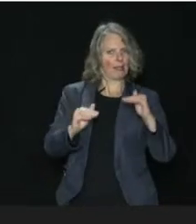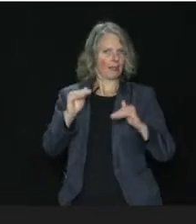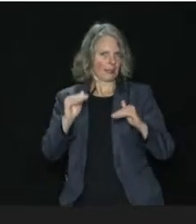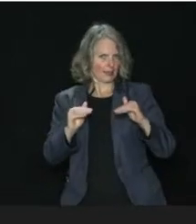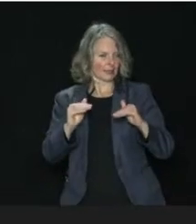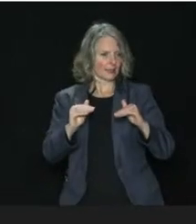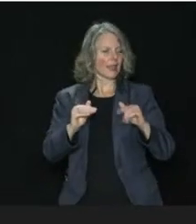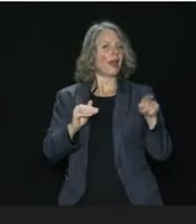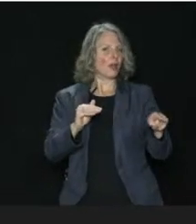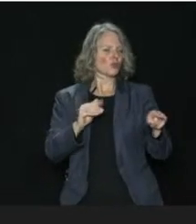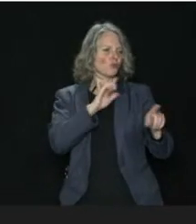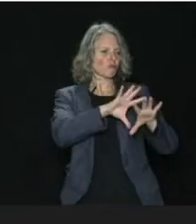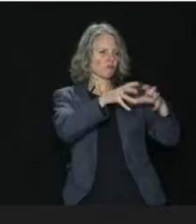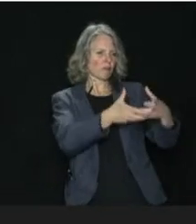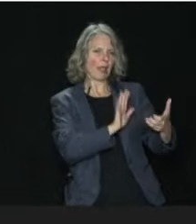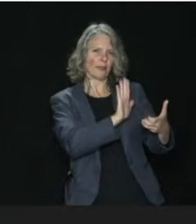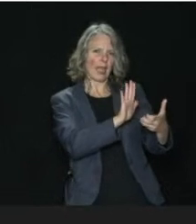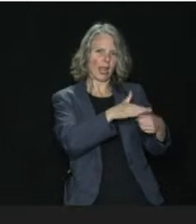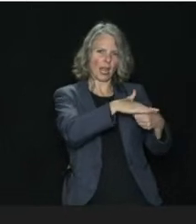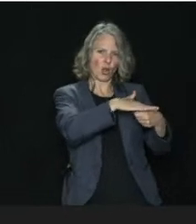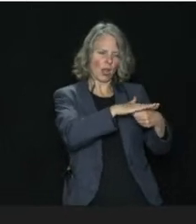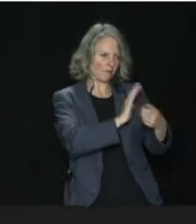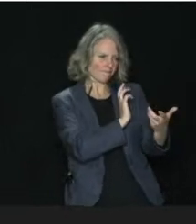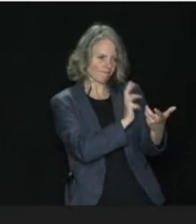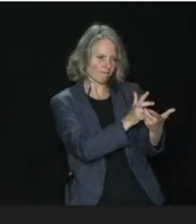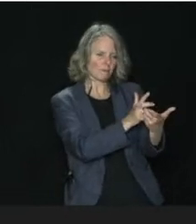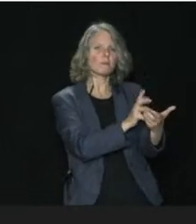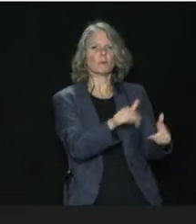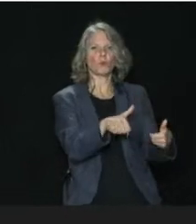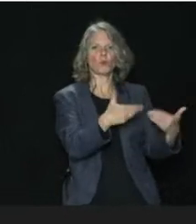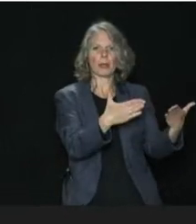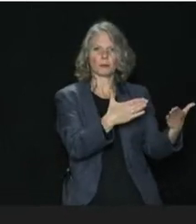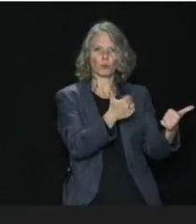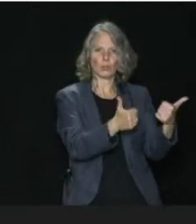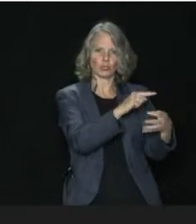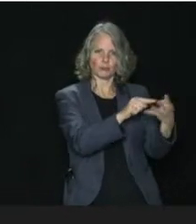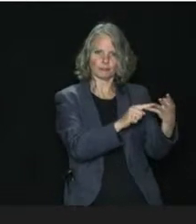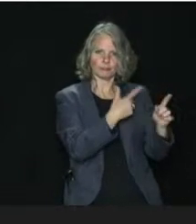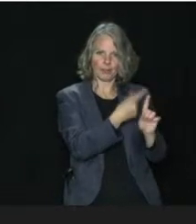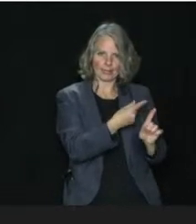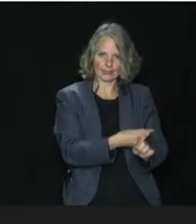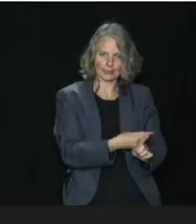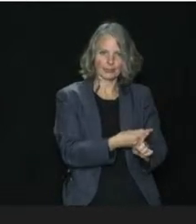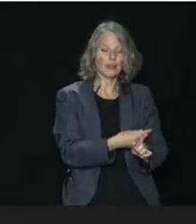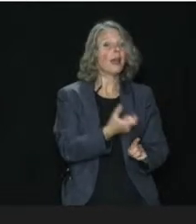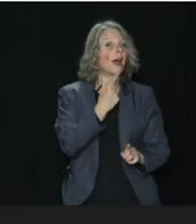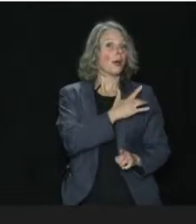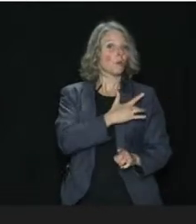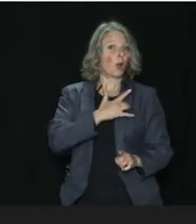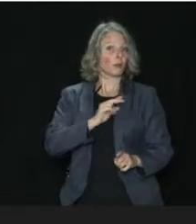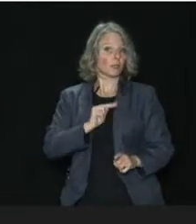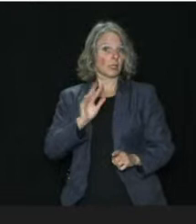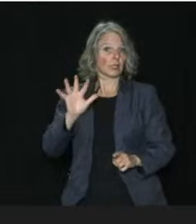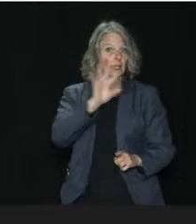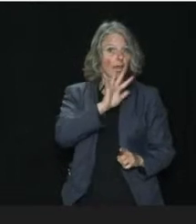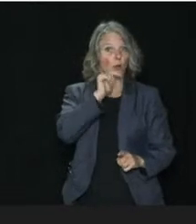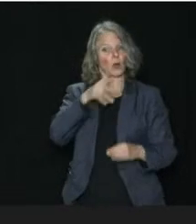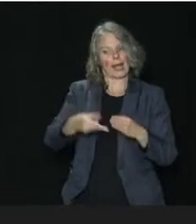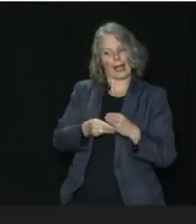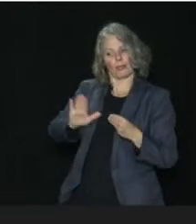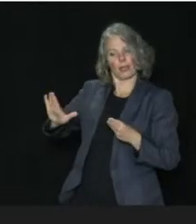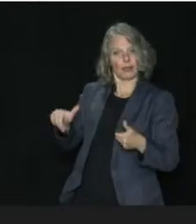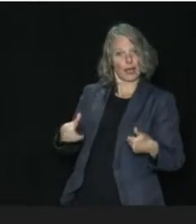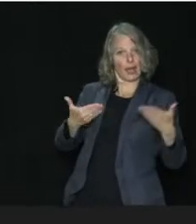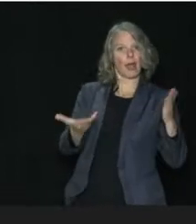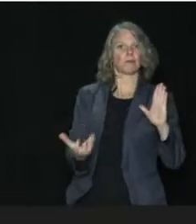COVID-19 disease for various age groups. Provinces and territories are currently planning to add this additional